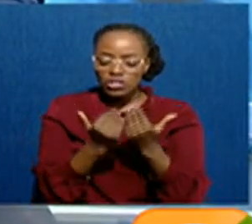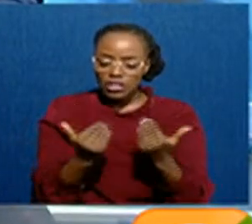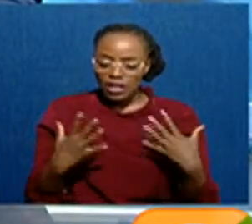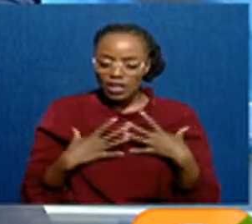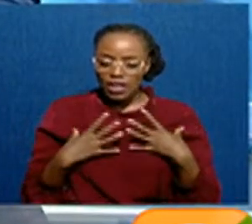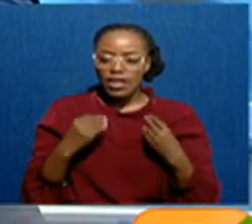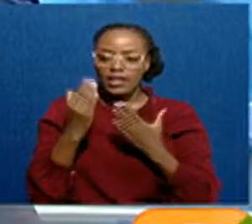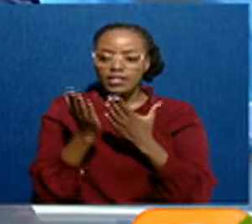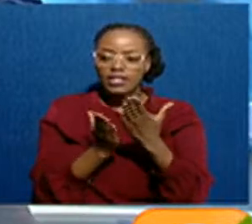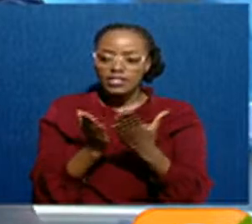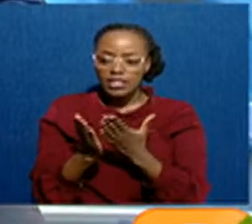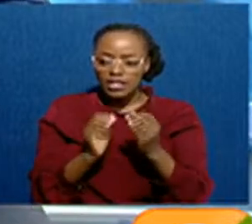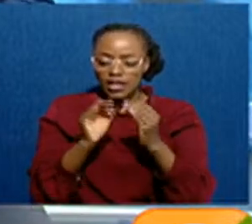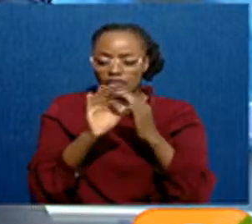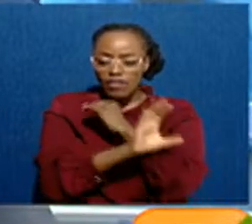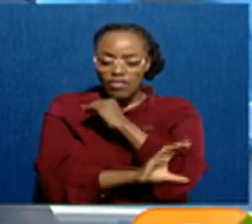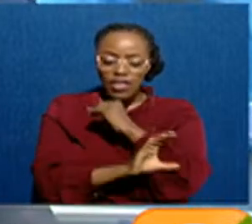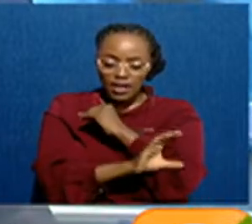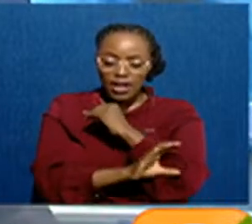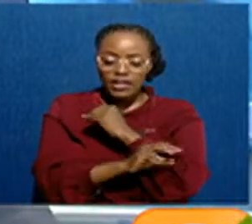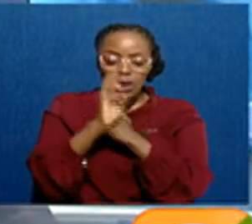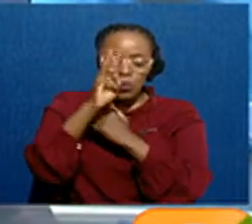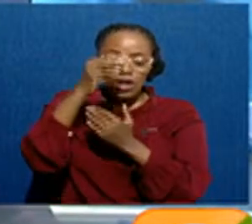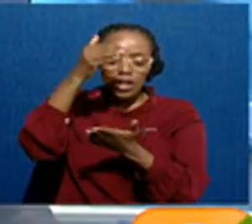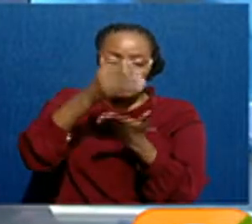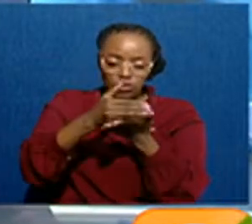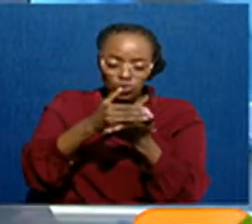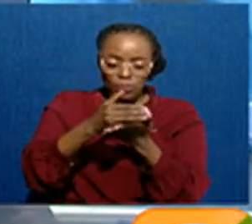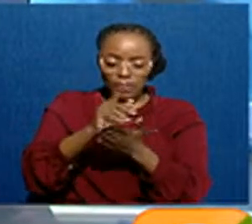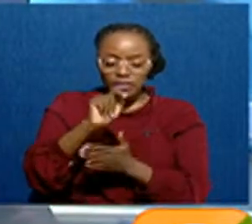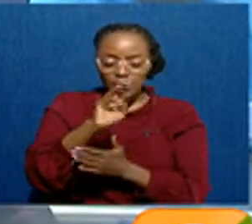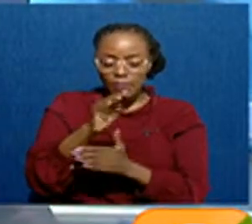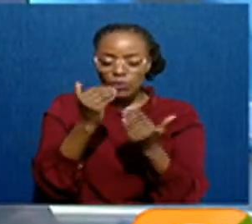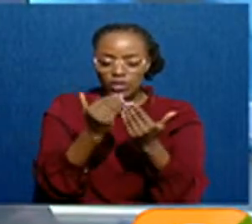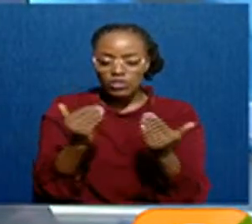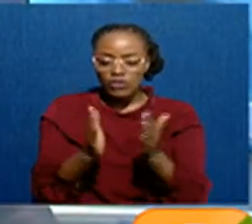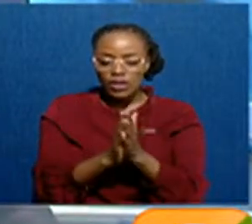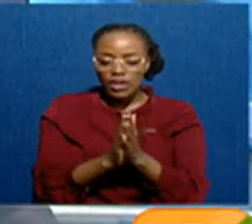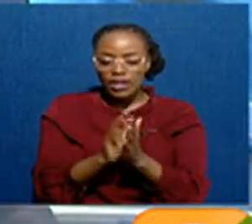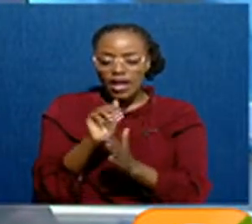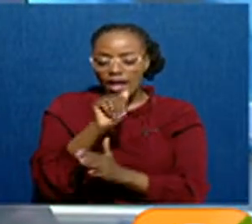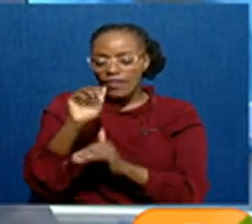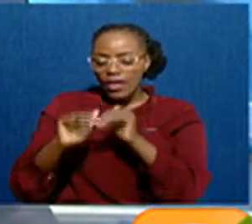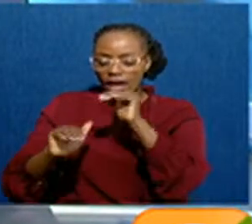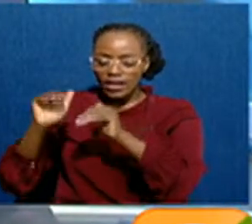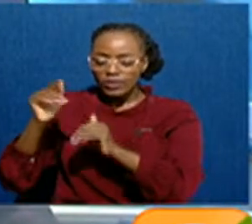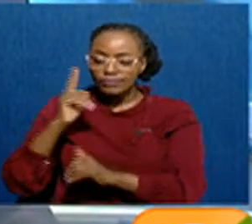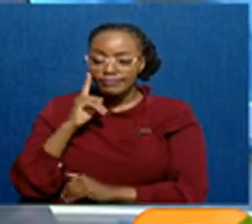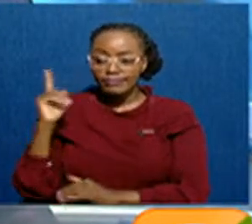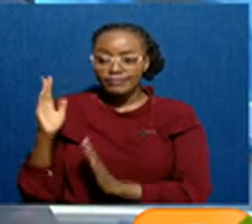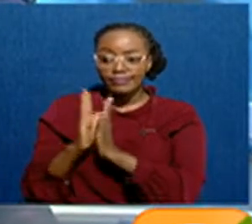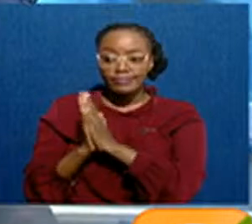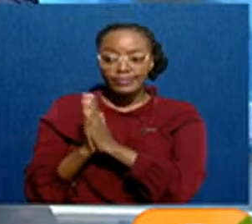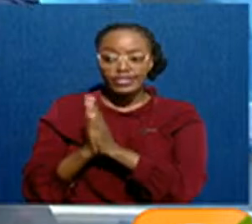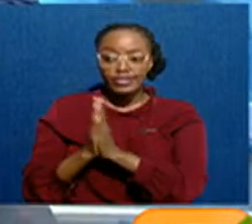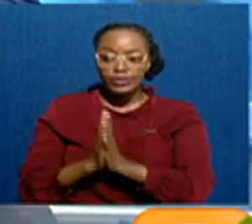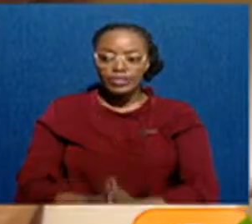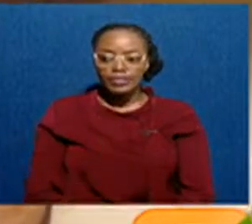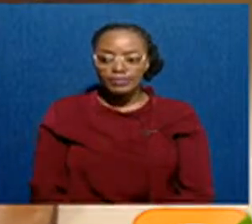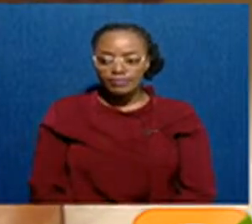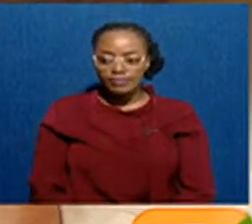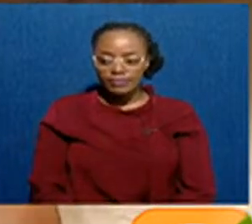services if the country is to end TB among children and adolescents. Emily Chebet reports.